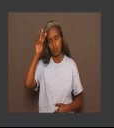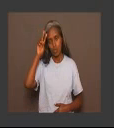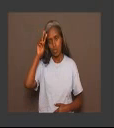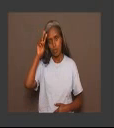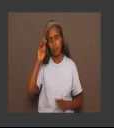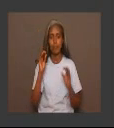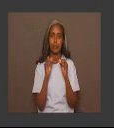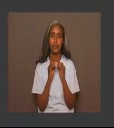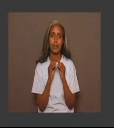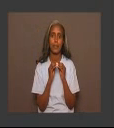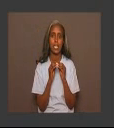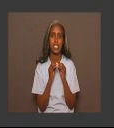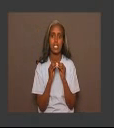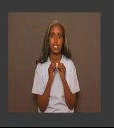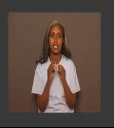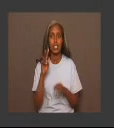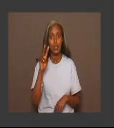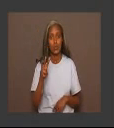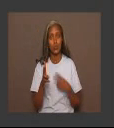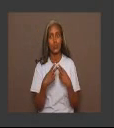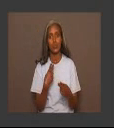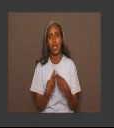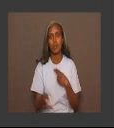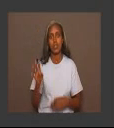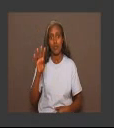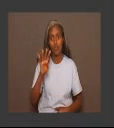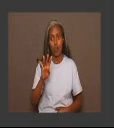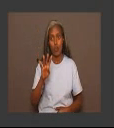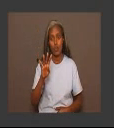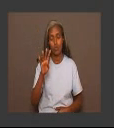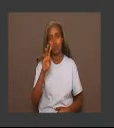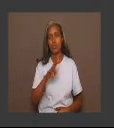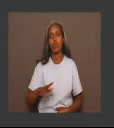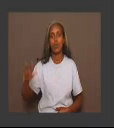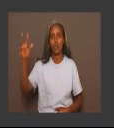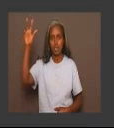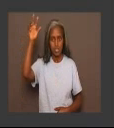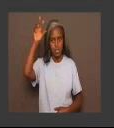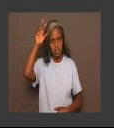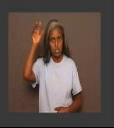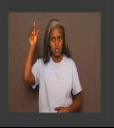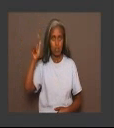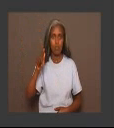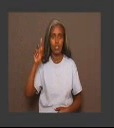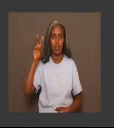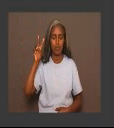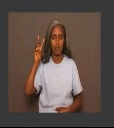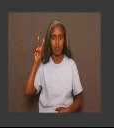squared plus 2 times 4 to the power of